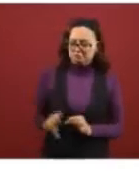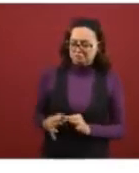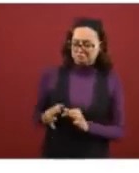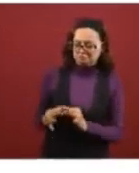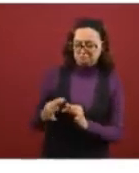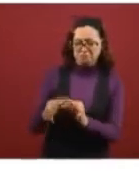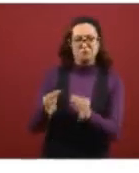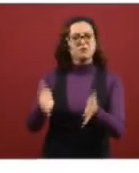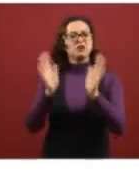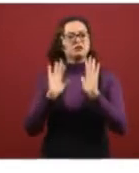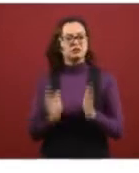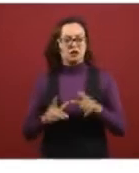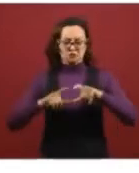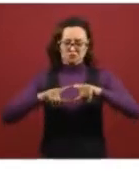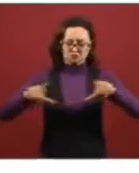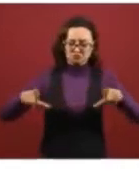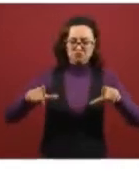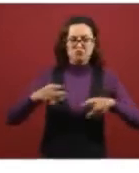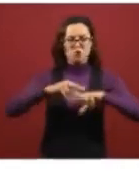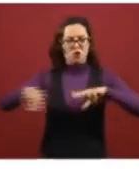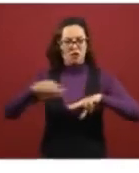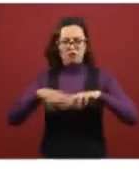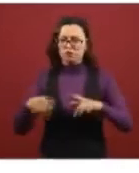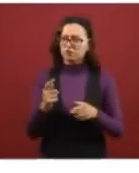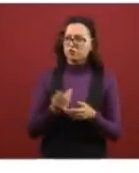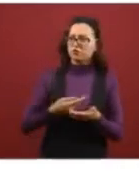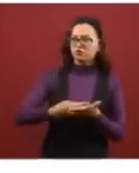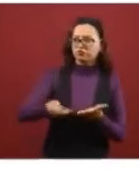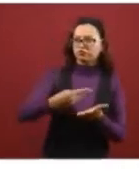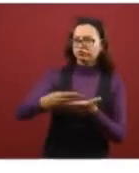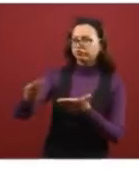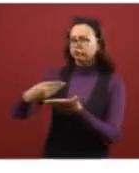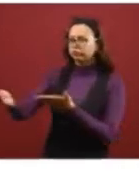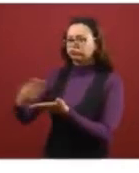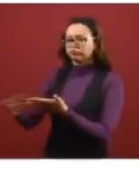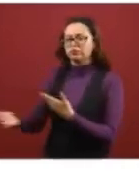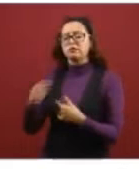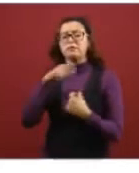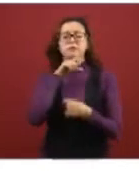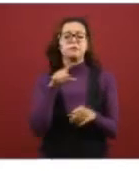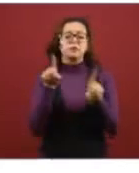So they've already complied with 92.5% of that.